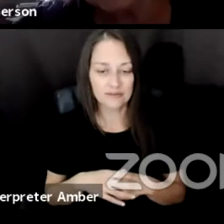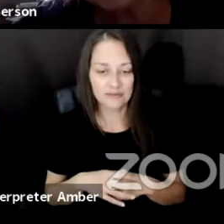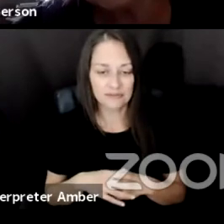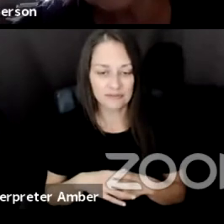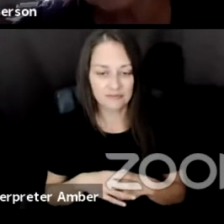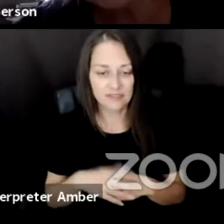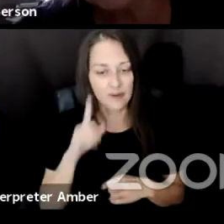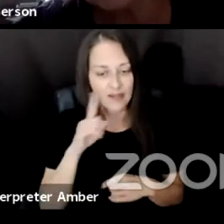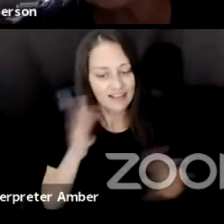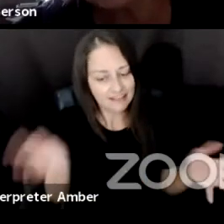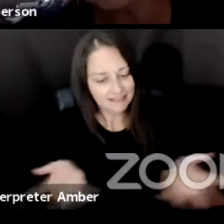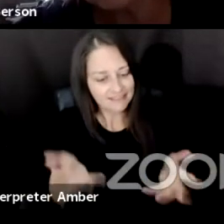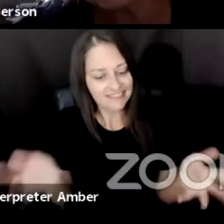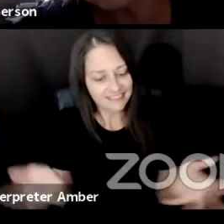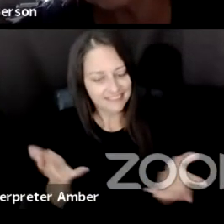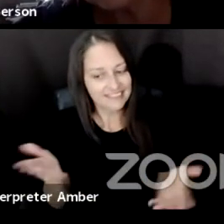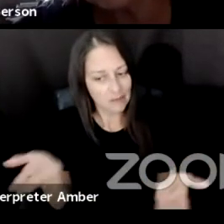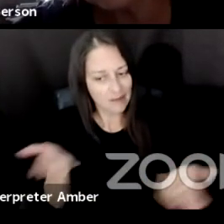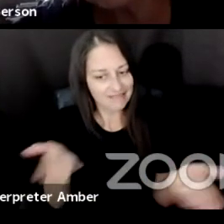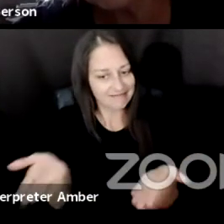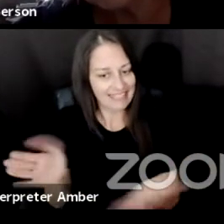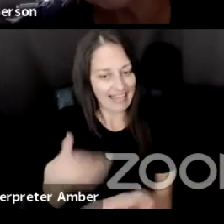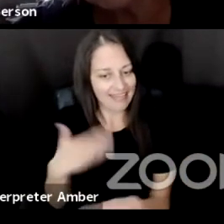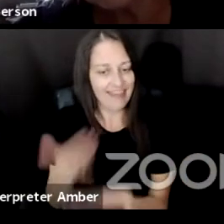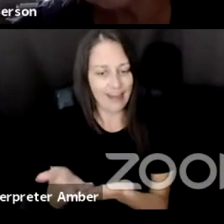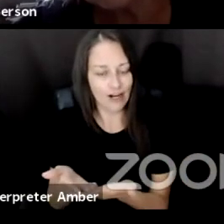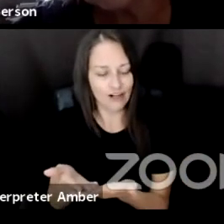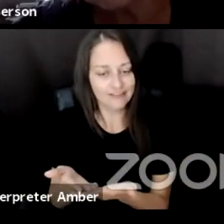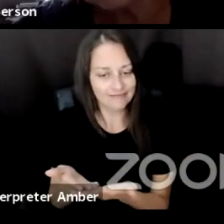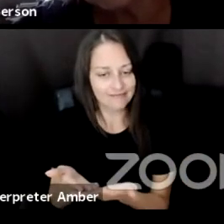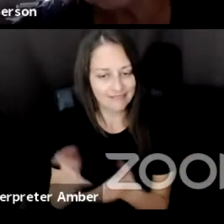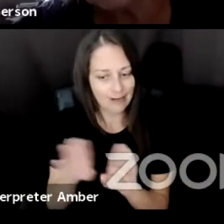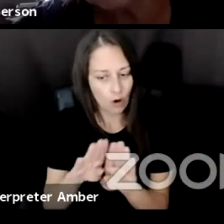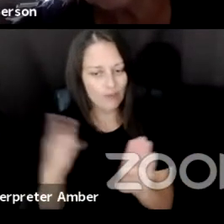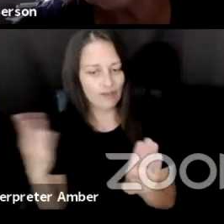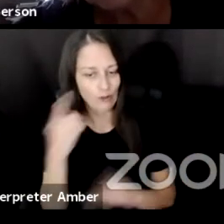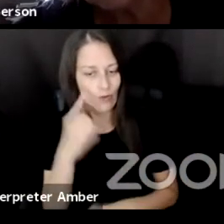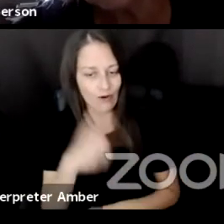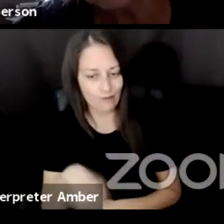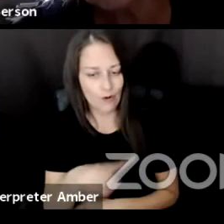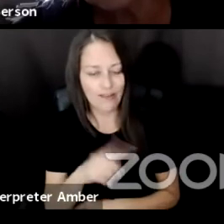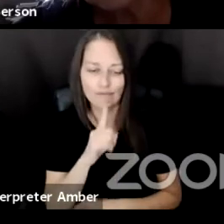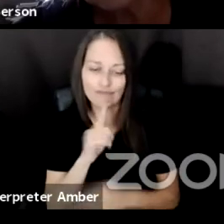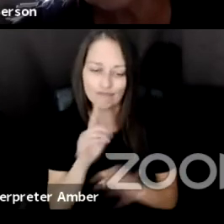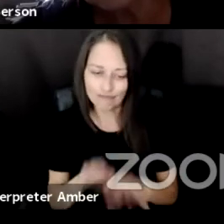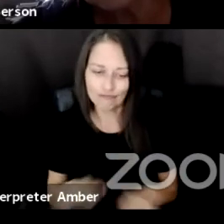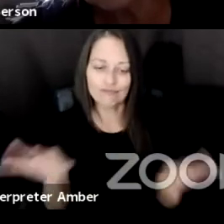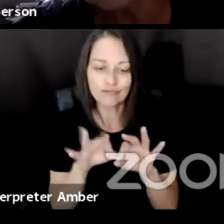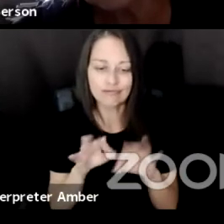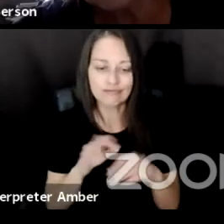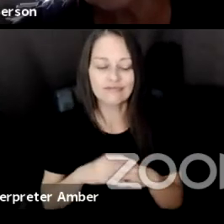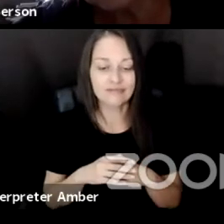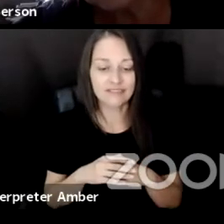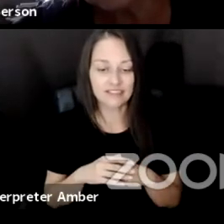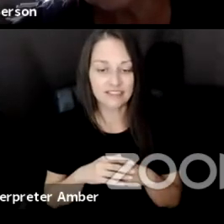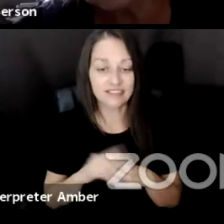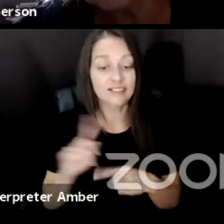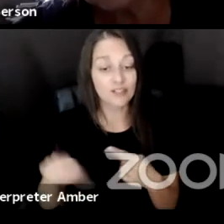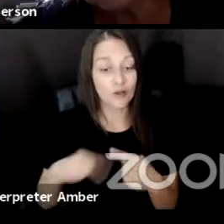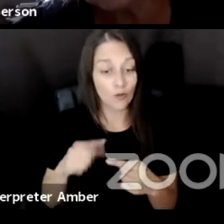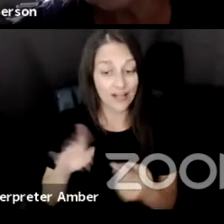and just kind of opening it for them is the most important step, because once you're there, I think it's really easy to